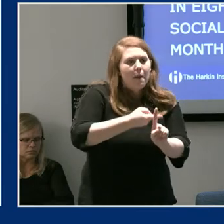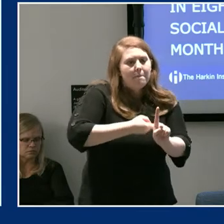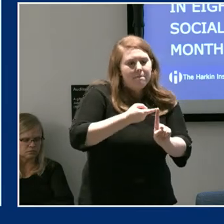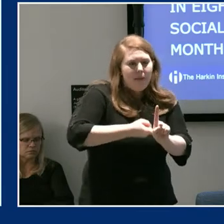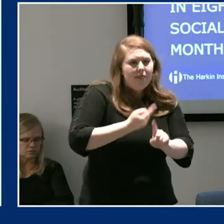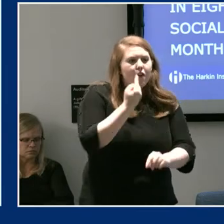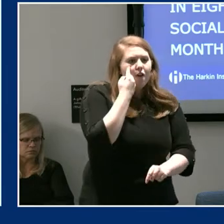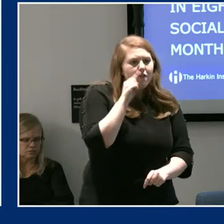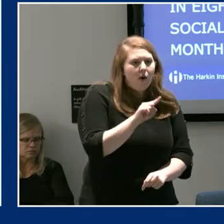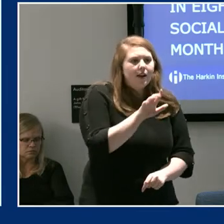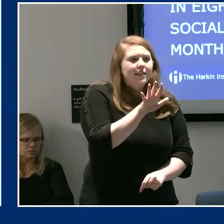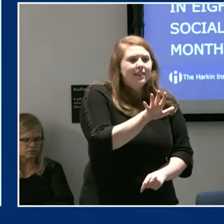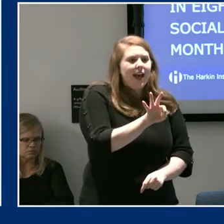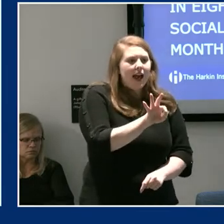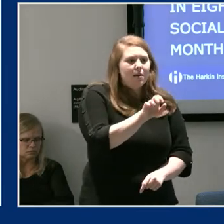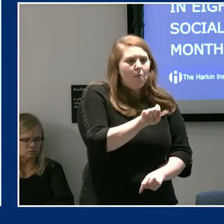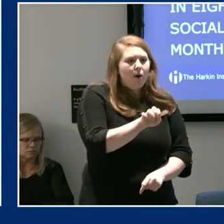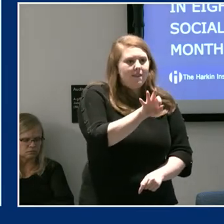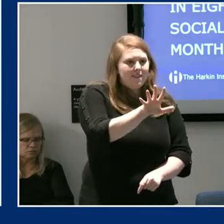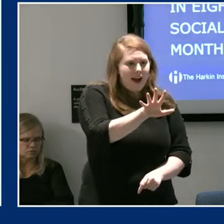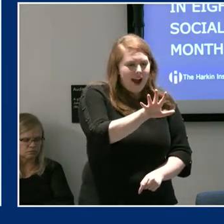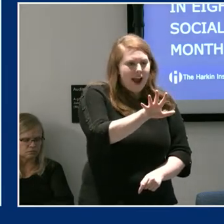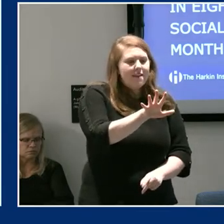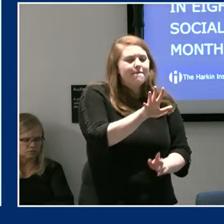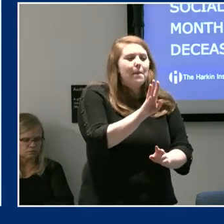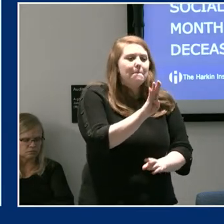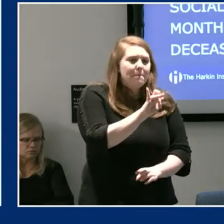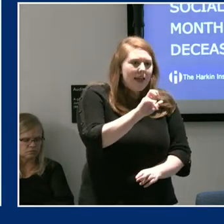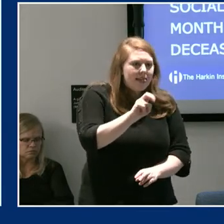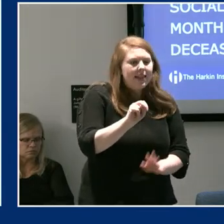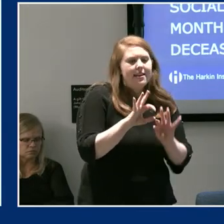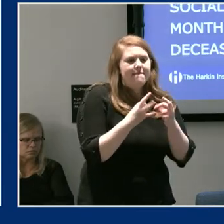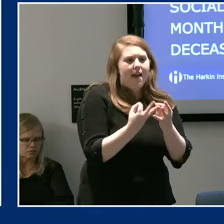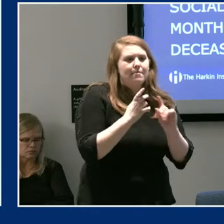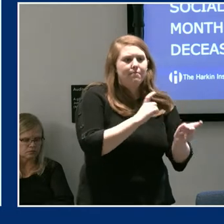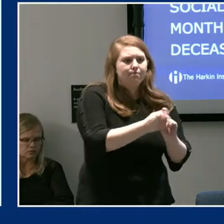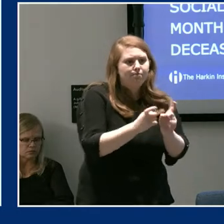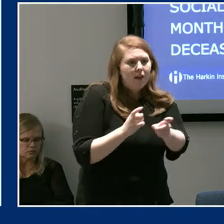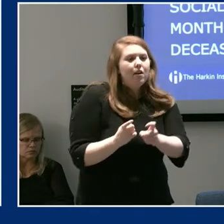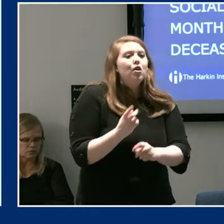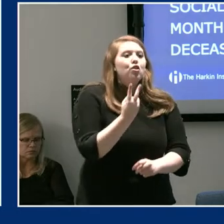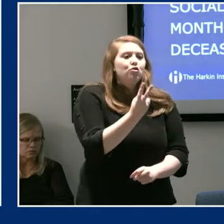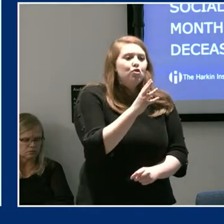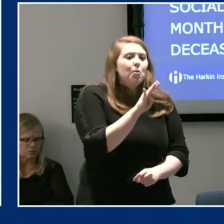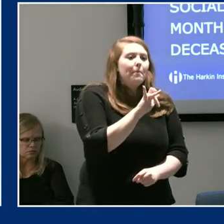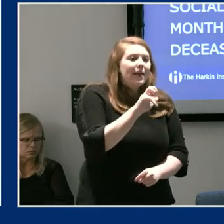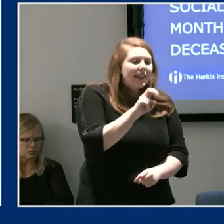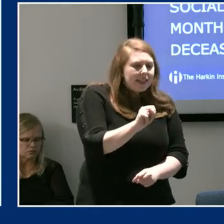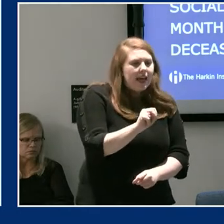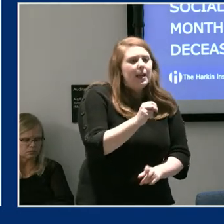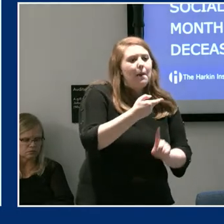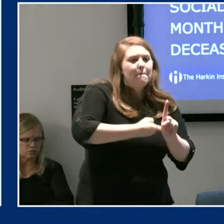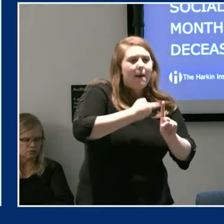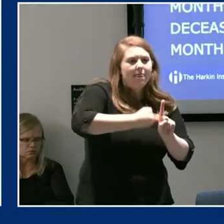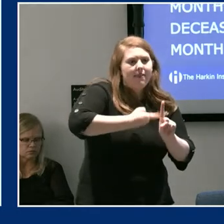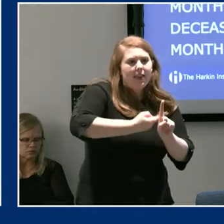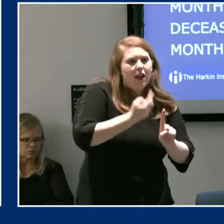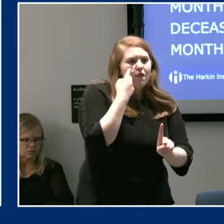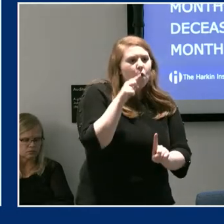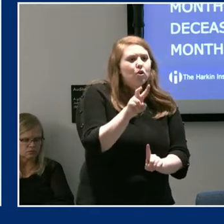deceased workers, including $2 billion in monthly benefits to 2 million